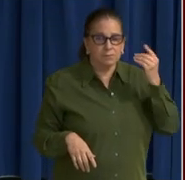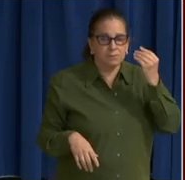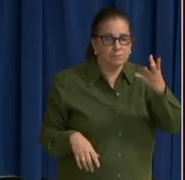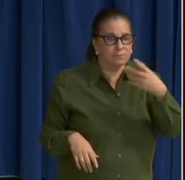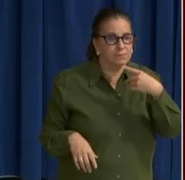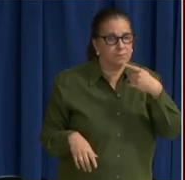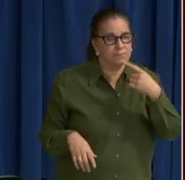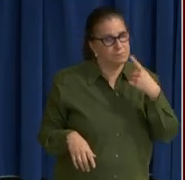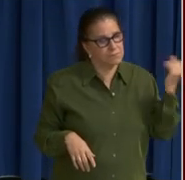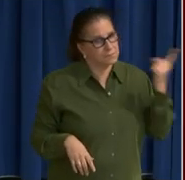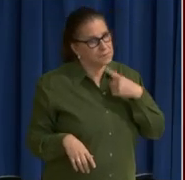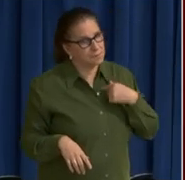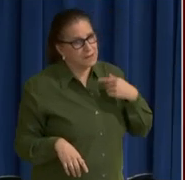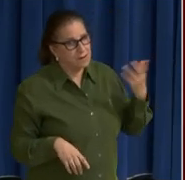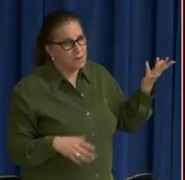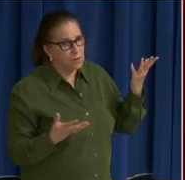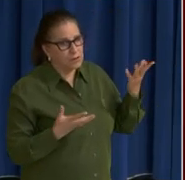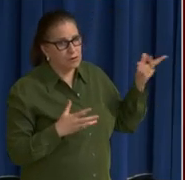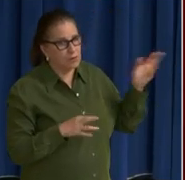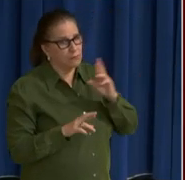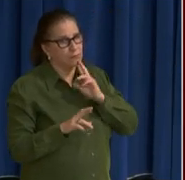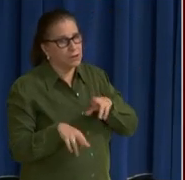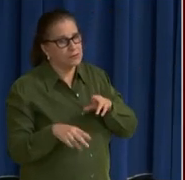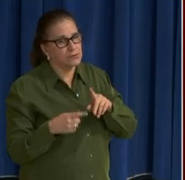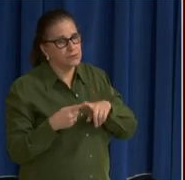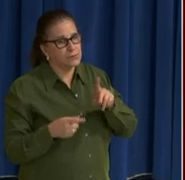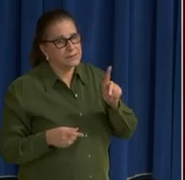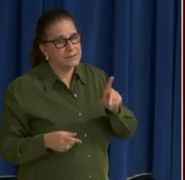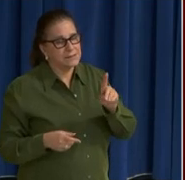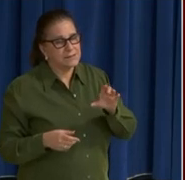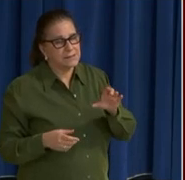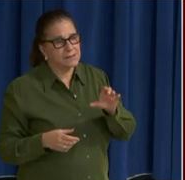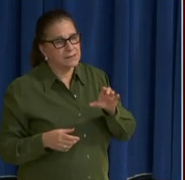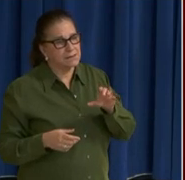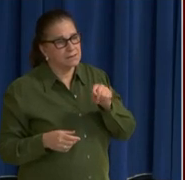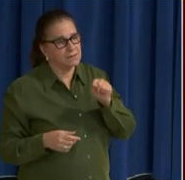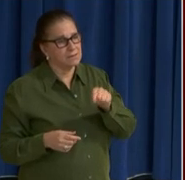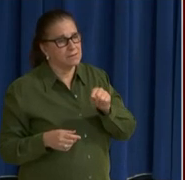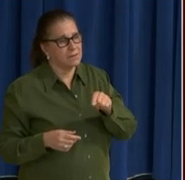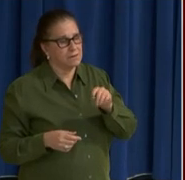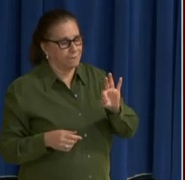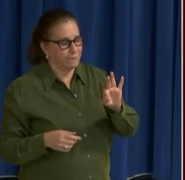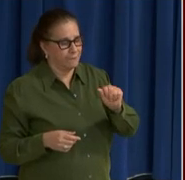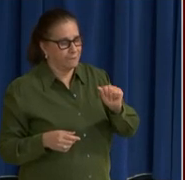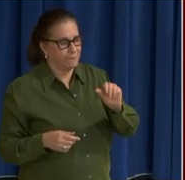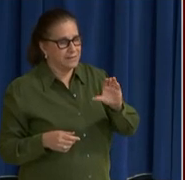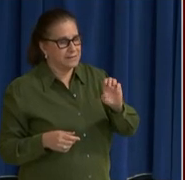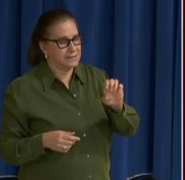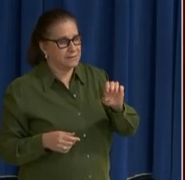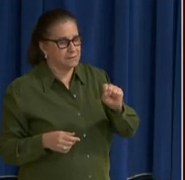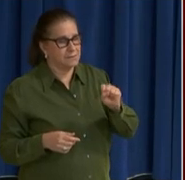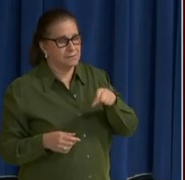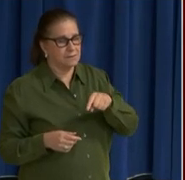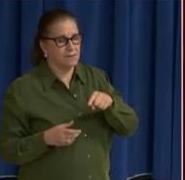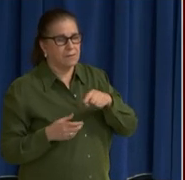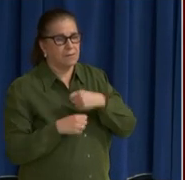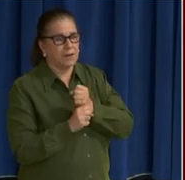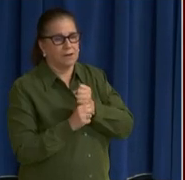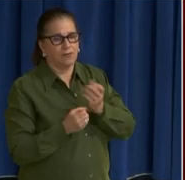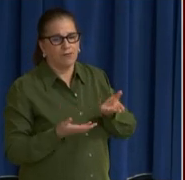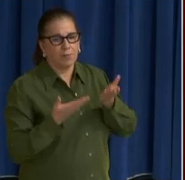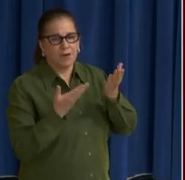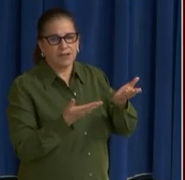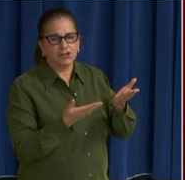and recommendations, and then two, can you explain why at first it had federal recommendations, and then after the White House and